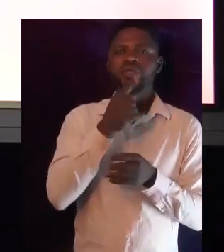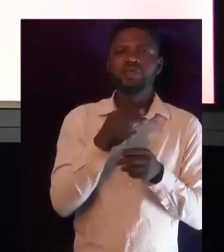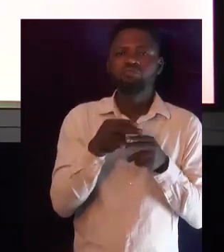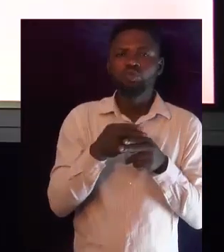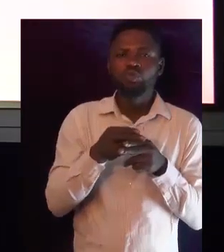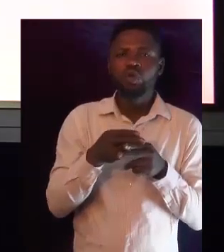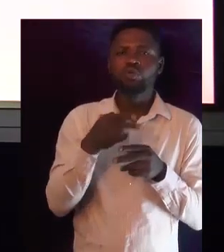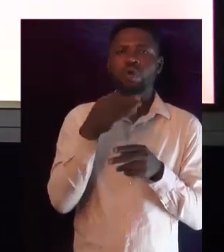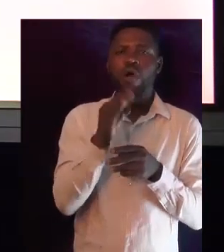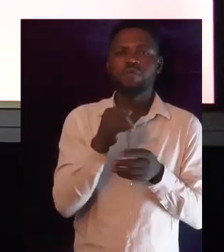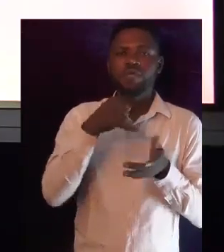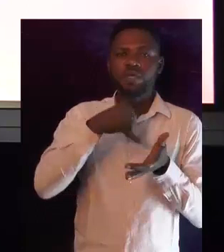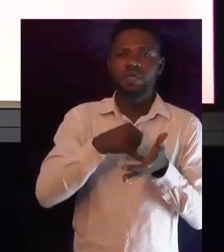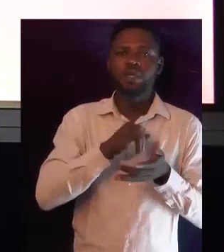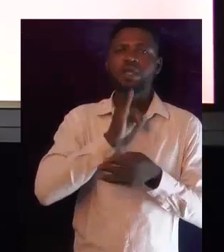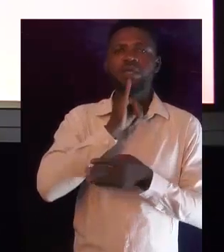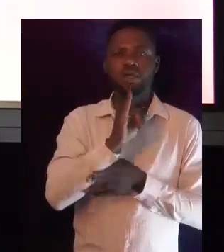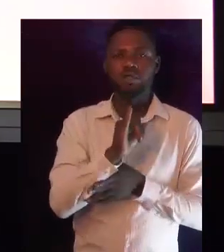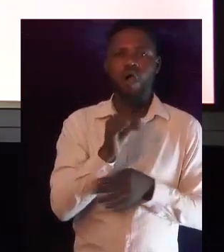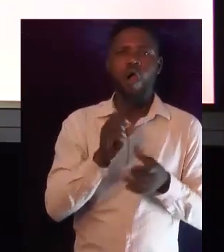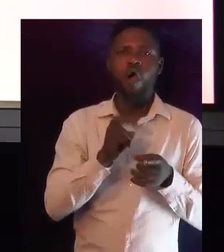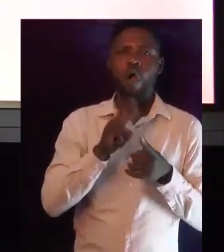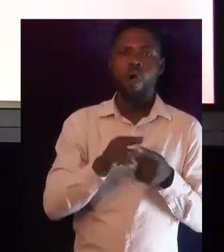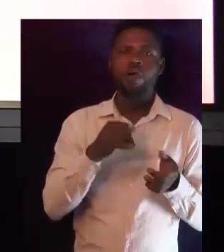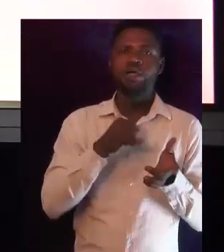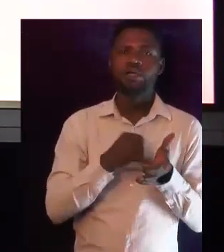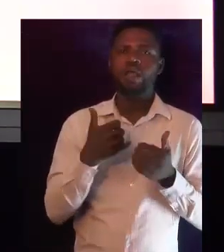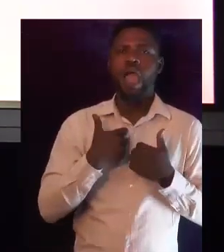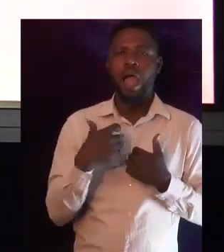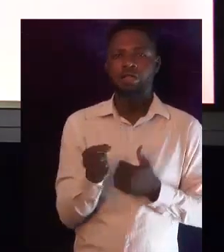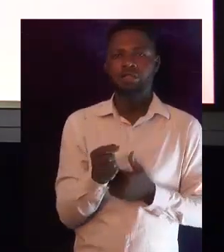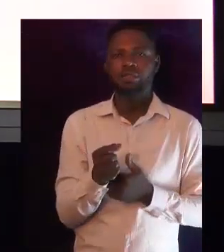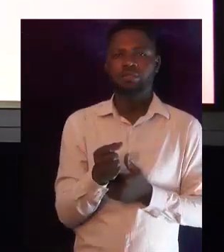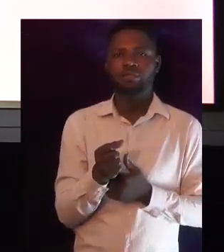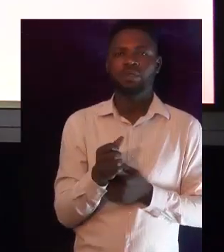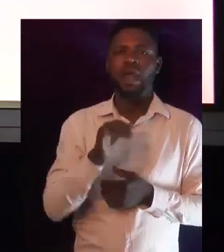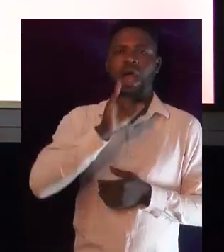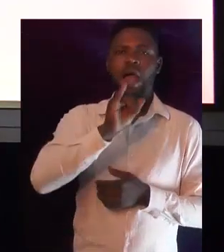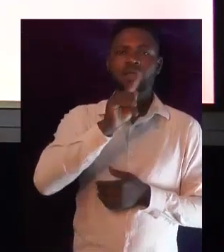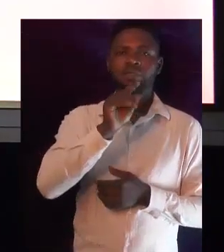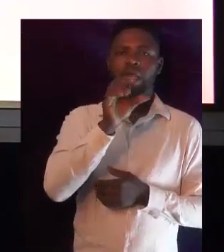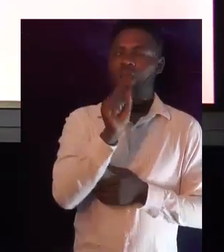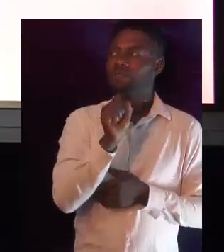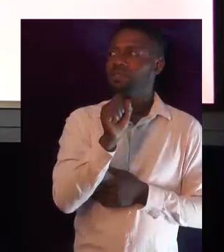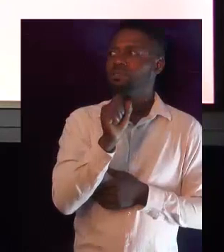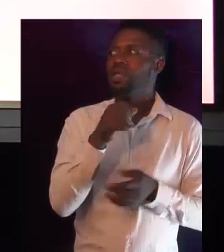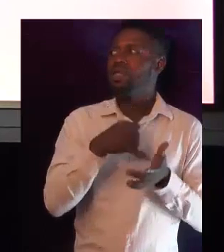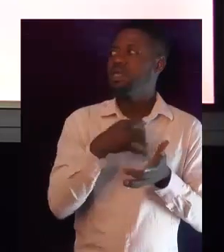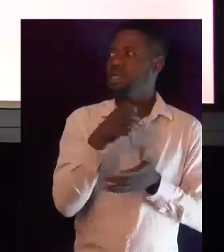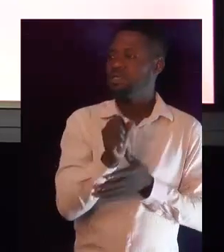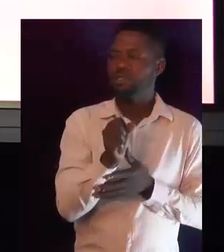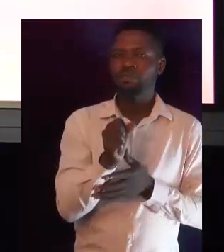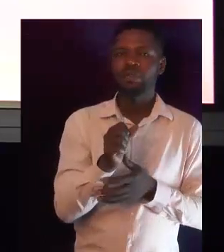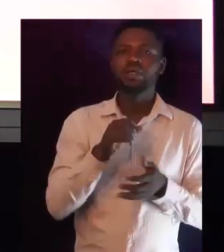It is the short form of it is or it has. IT apostrophe